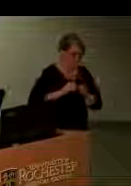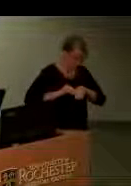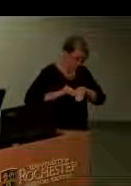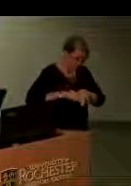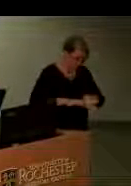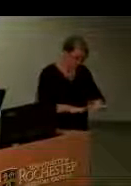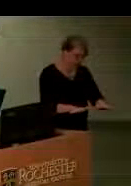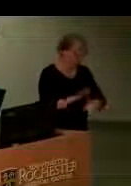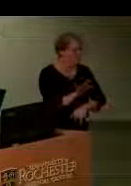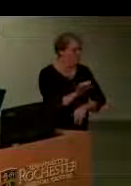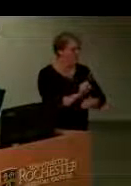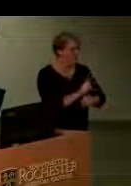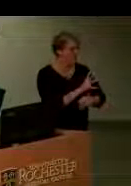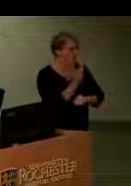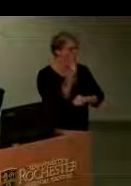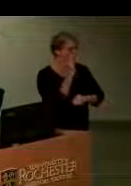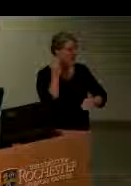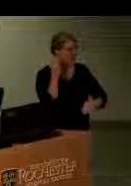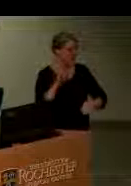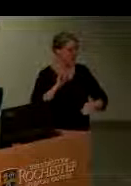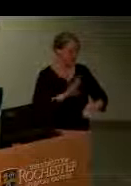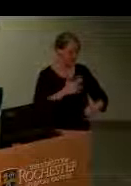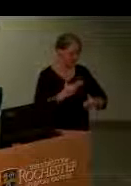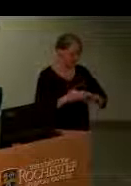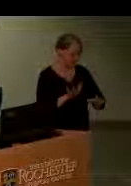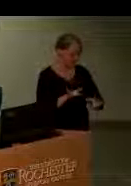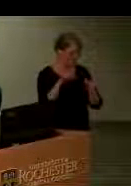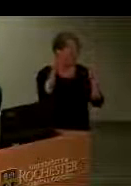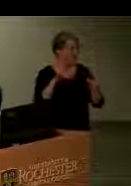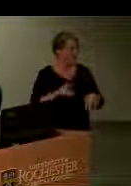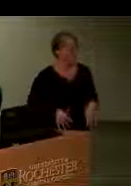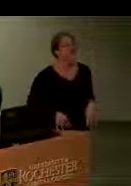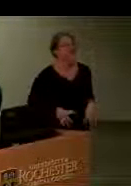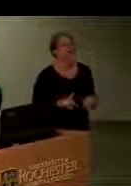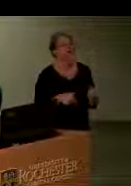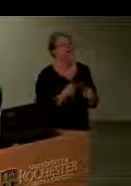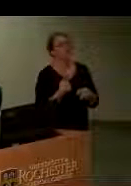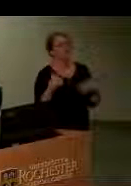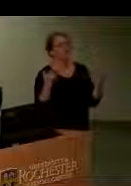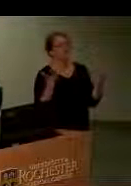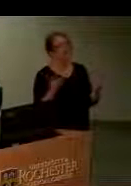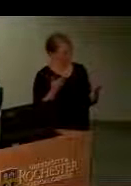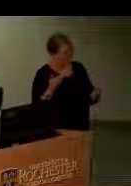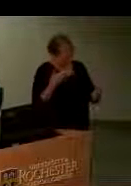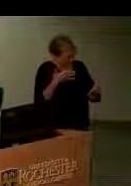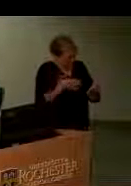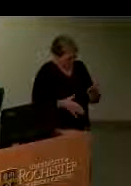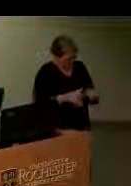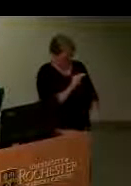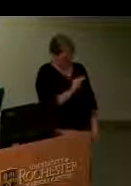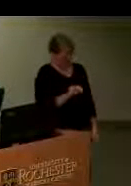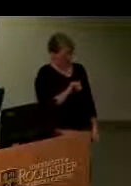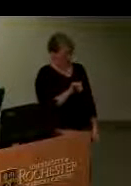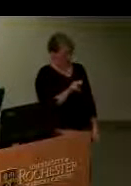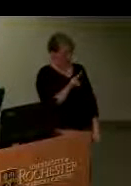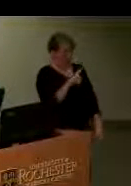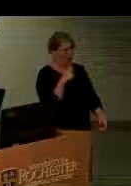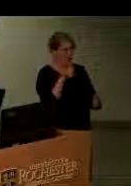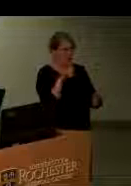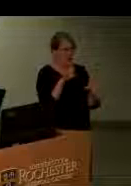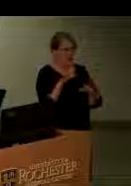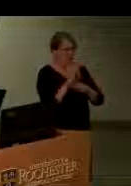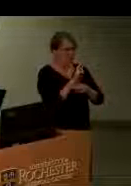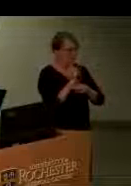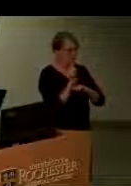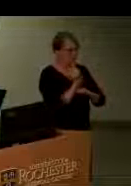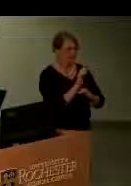his work and his memory and his legacy. When I was finishing NYU and looking for a residency,